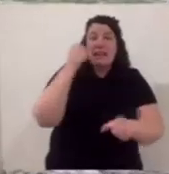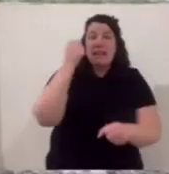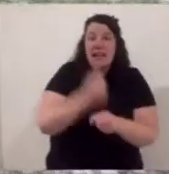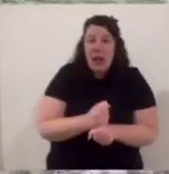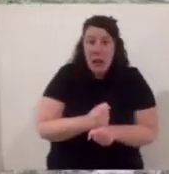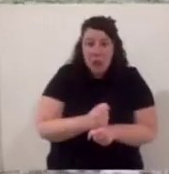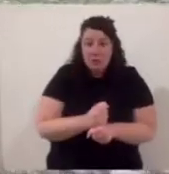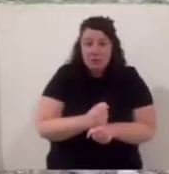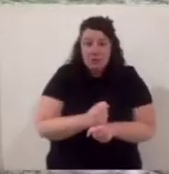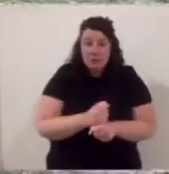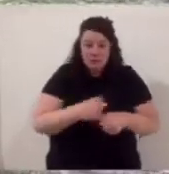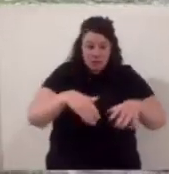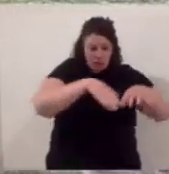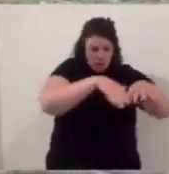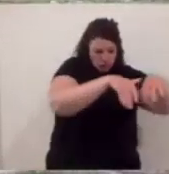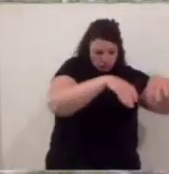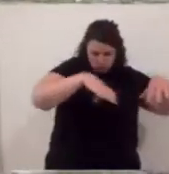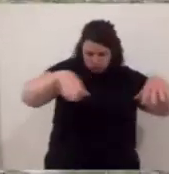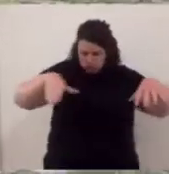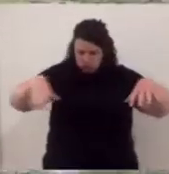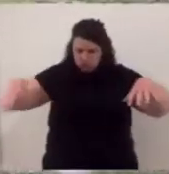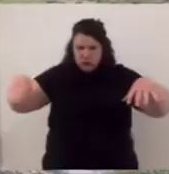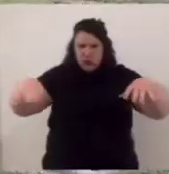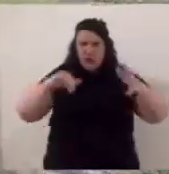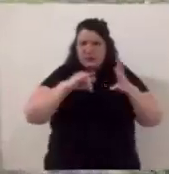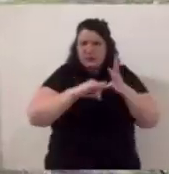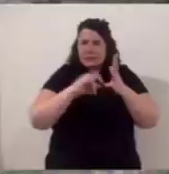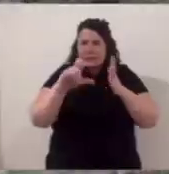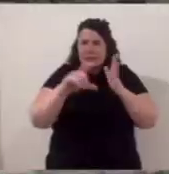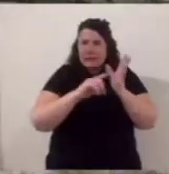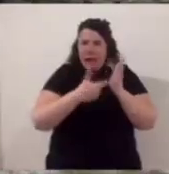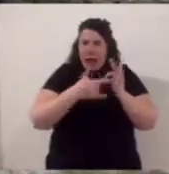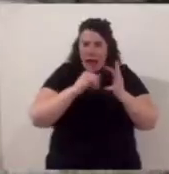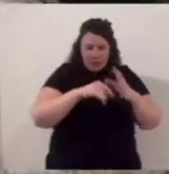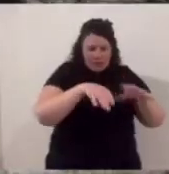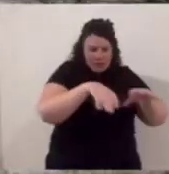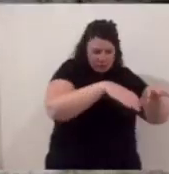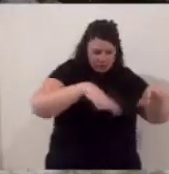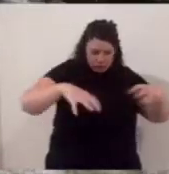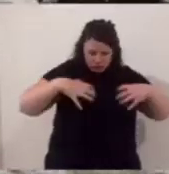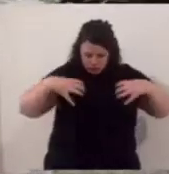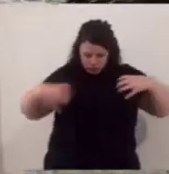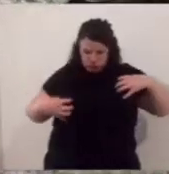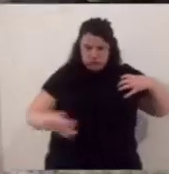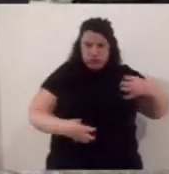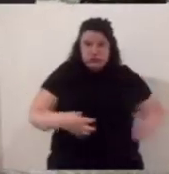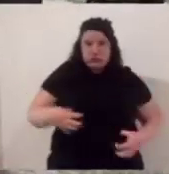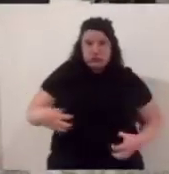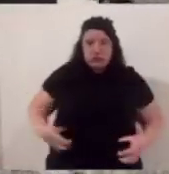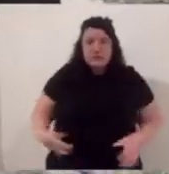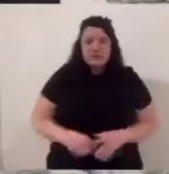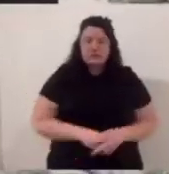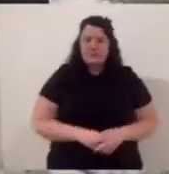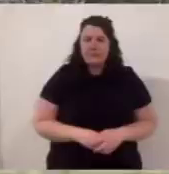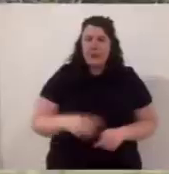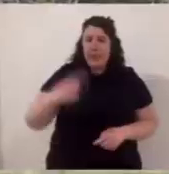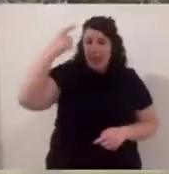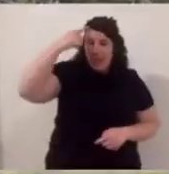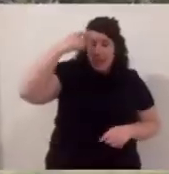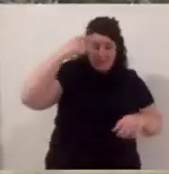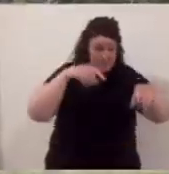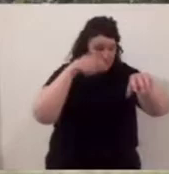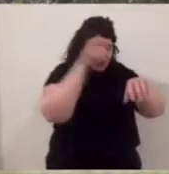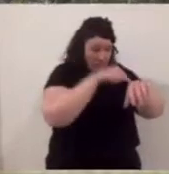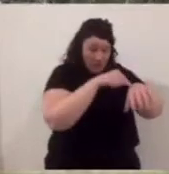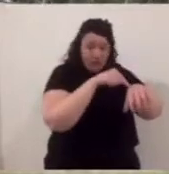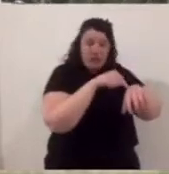The dragons themselves are armor-plated. The whole body is full of thick scales. Now, if we start from the head, they have a